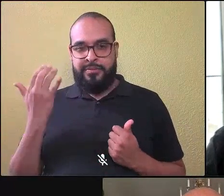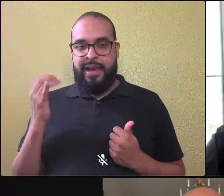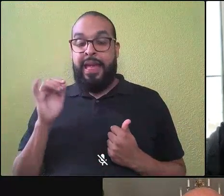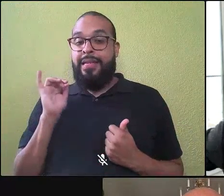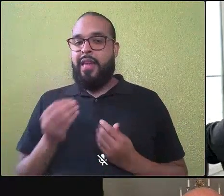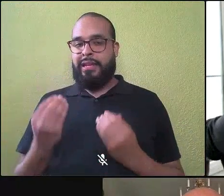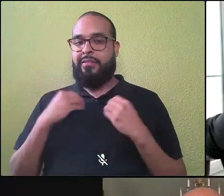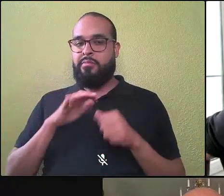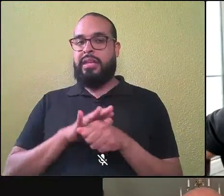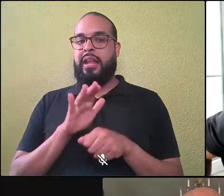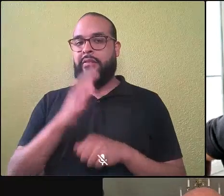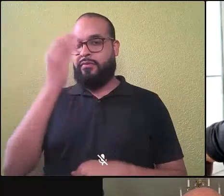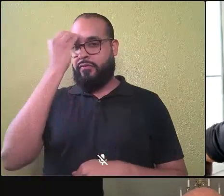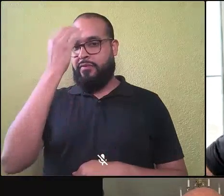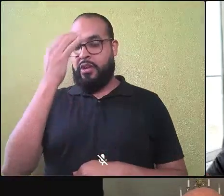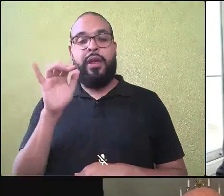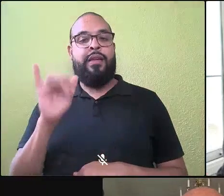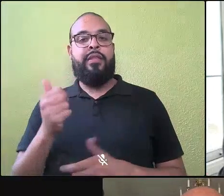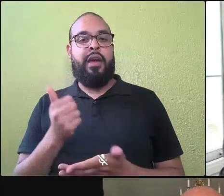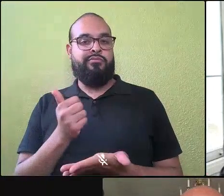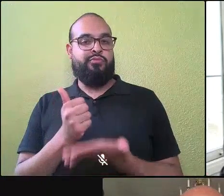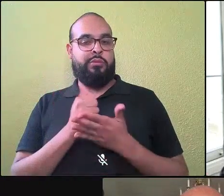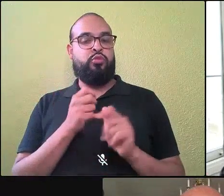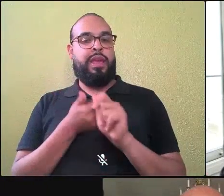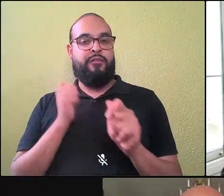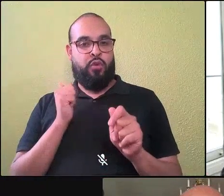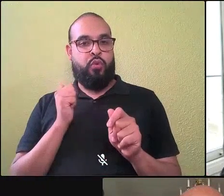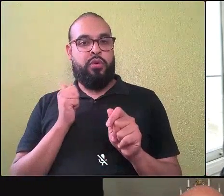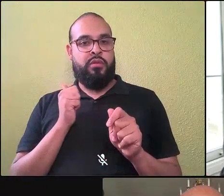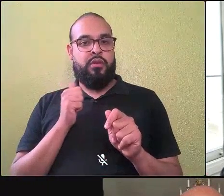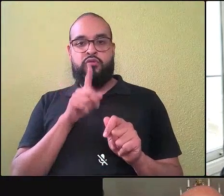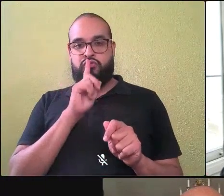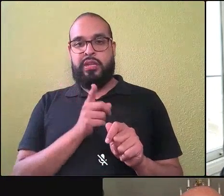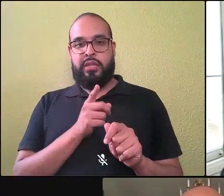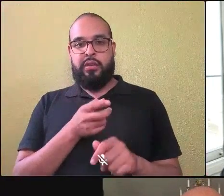out of some dark places, quite honestly. Awesome, thanks.